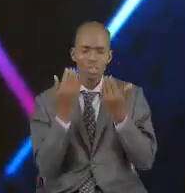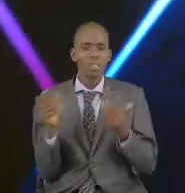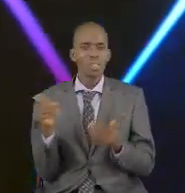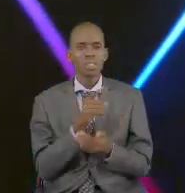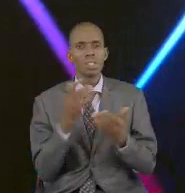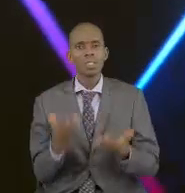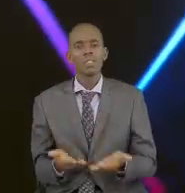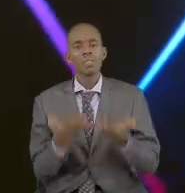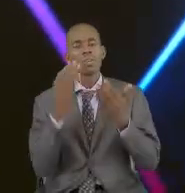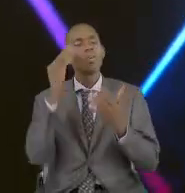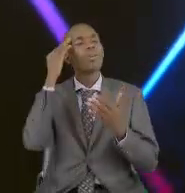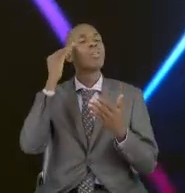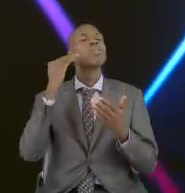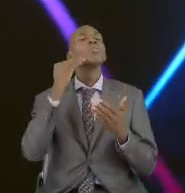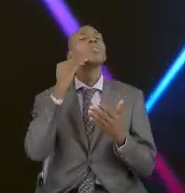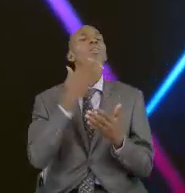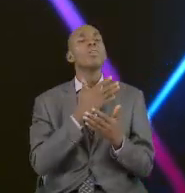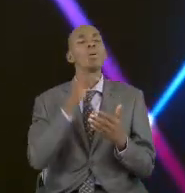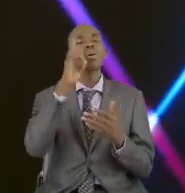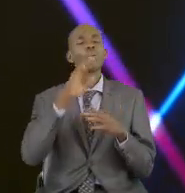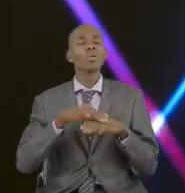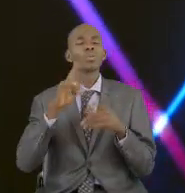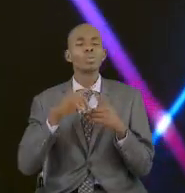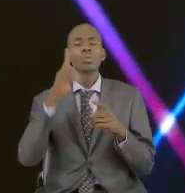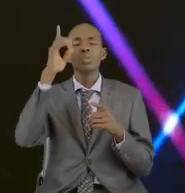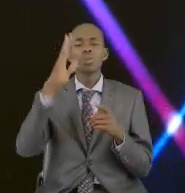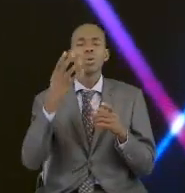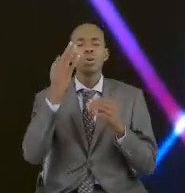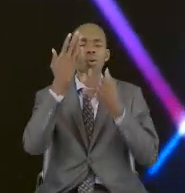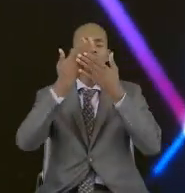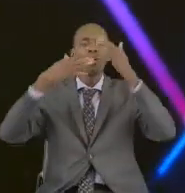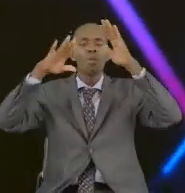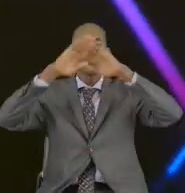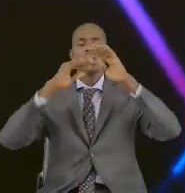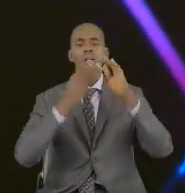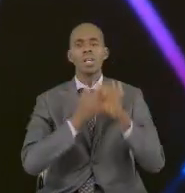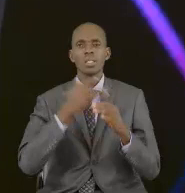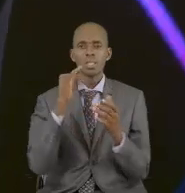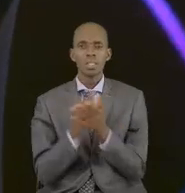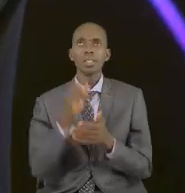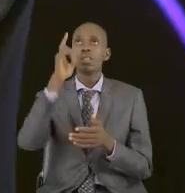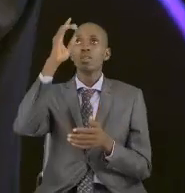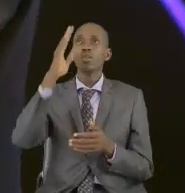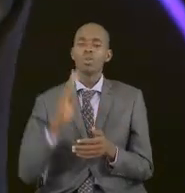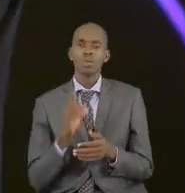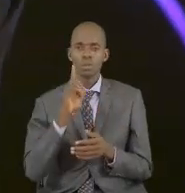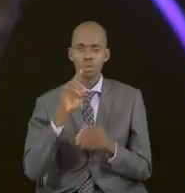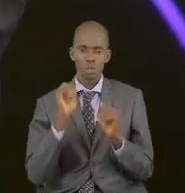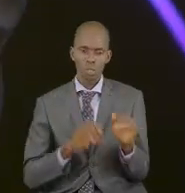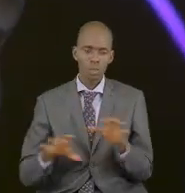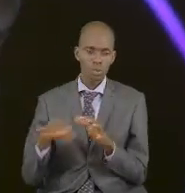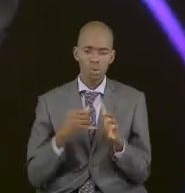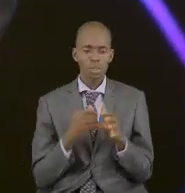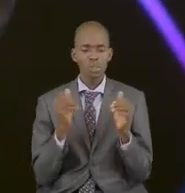head unto the God of heaven, and they said, God, you can do this with a man who had gone